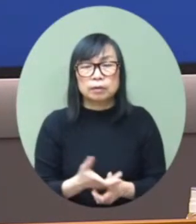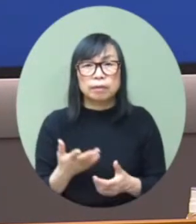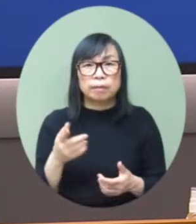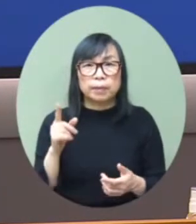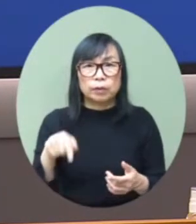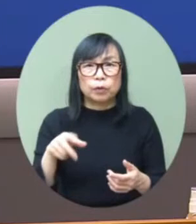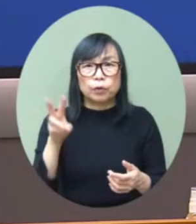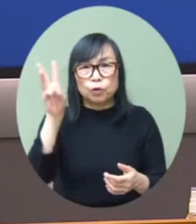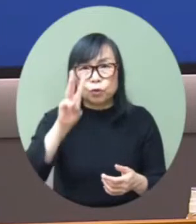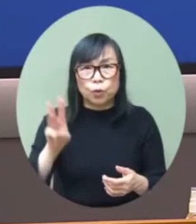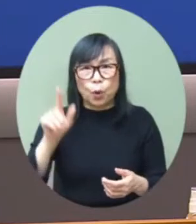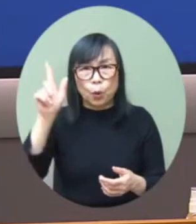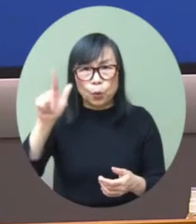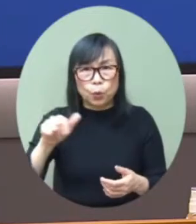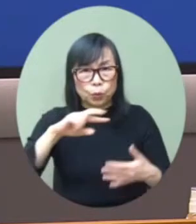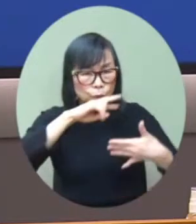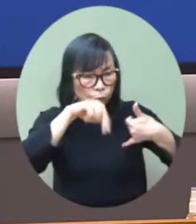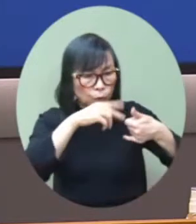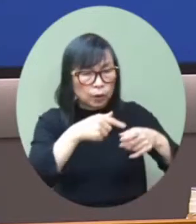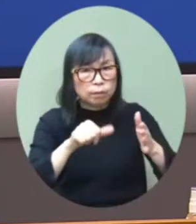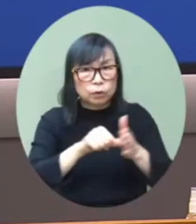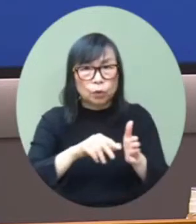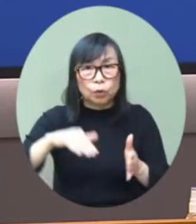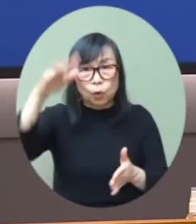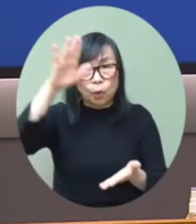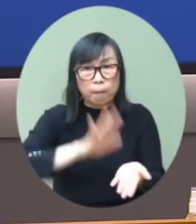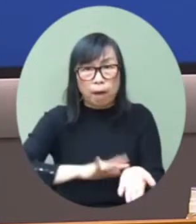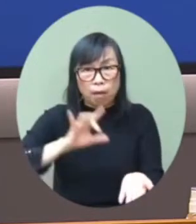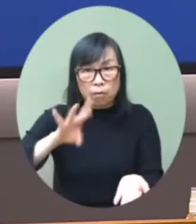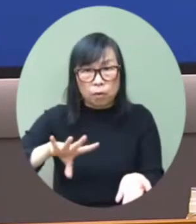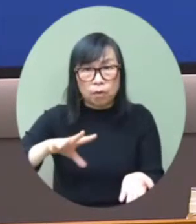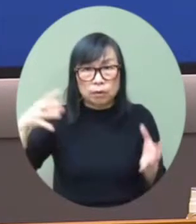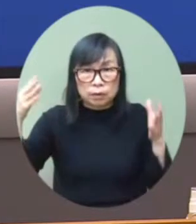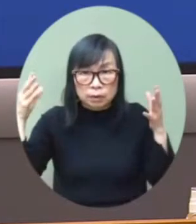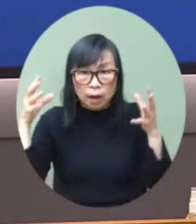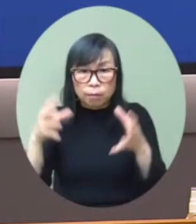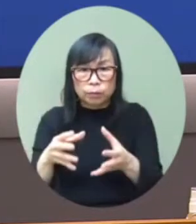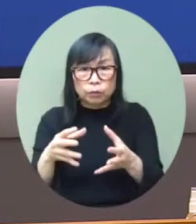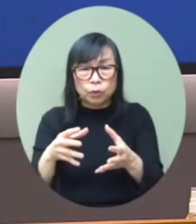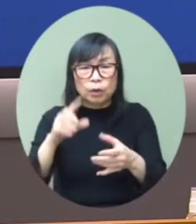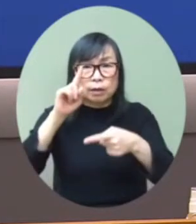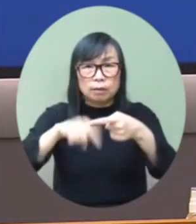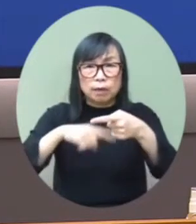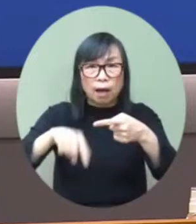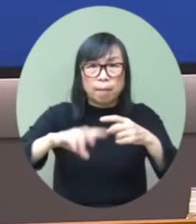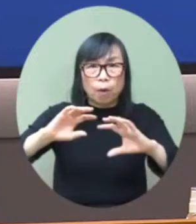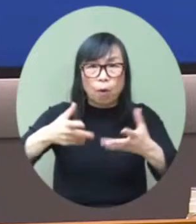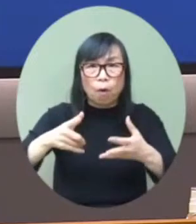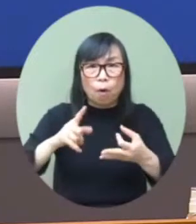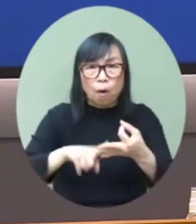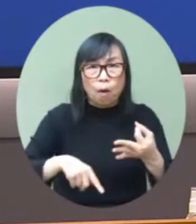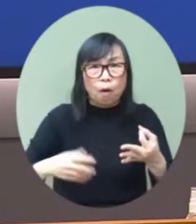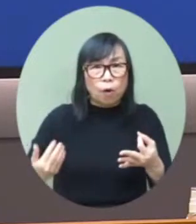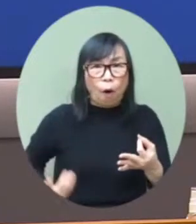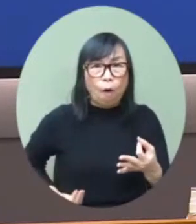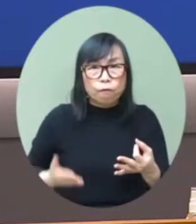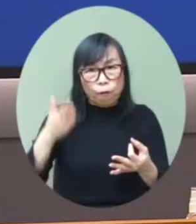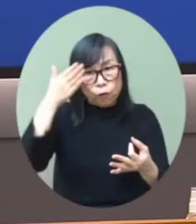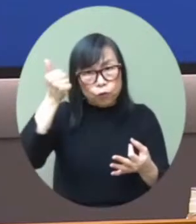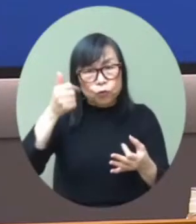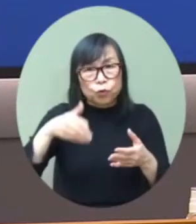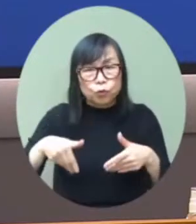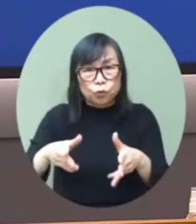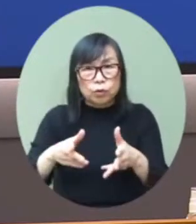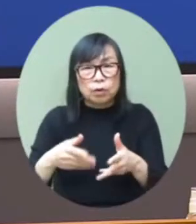sampling of yesterday. And based on these results, that it was concentrated